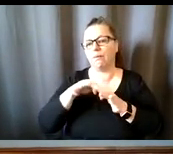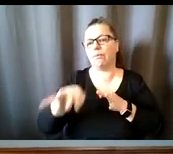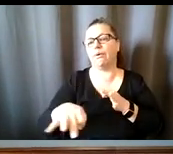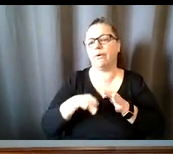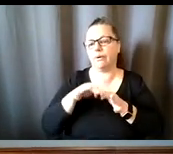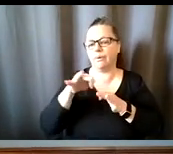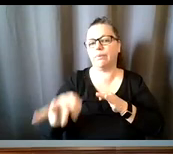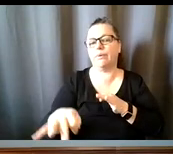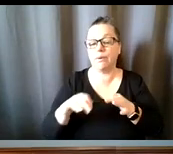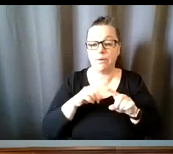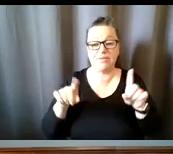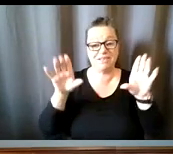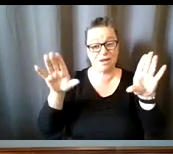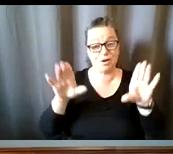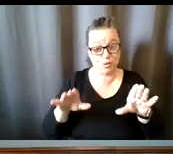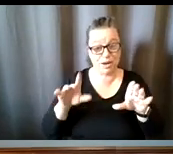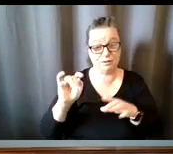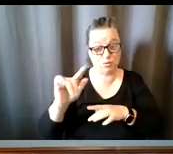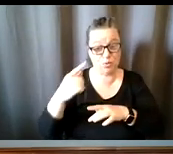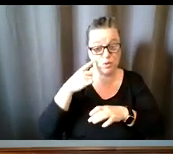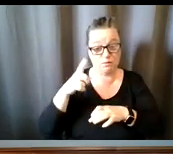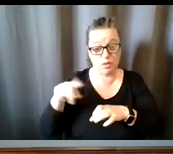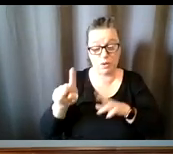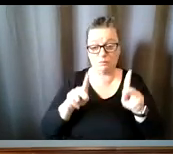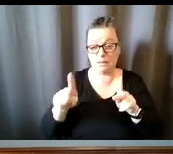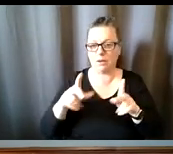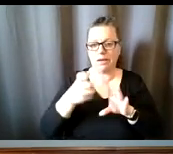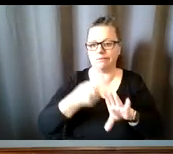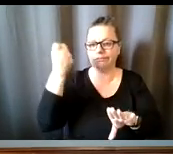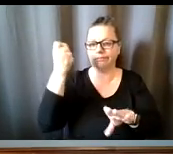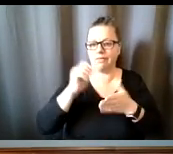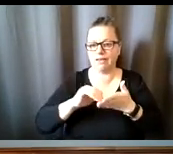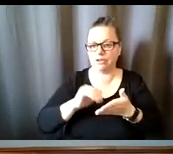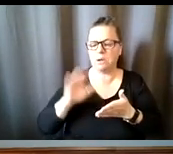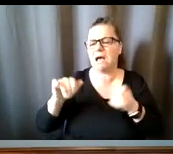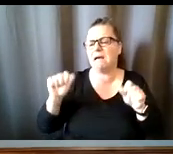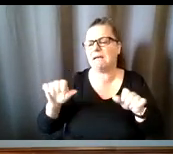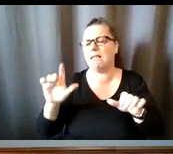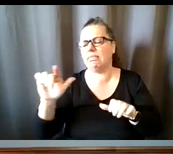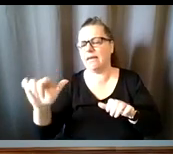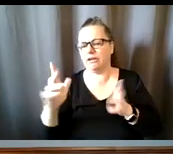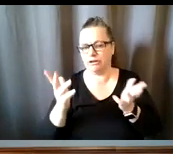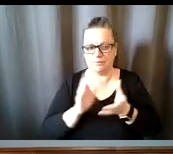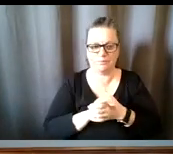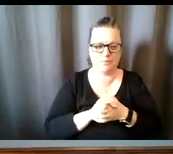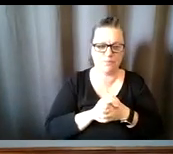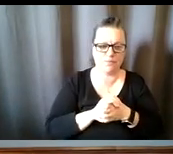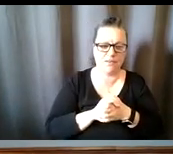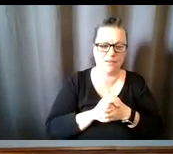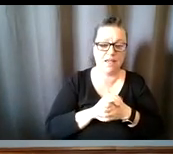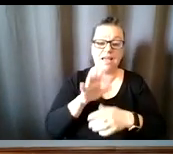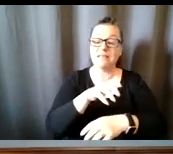great tool for those people because it takes away that excuse of I can do it later or it's not good enough. And it's